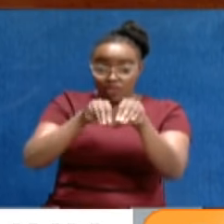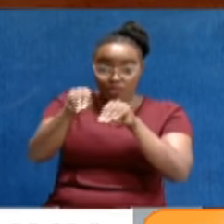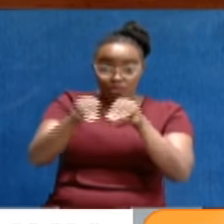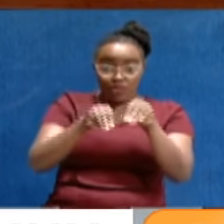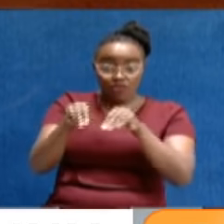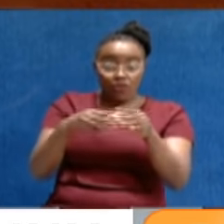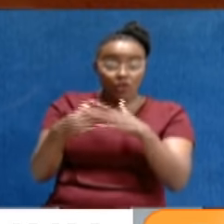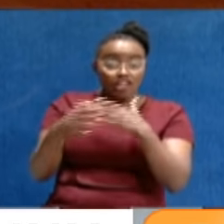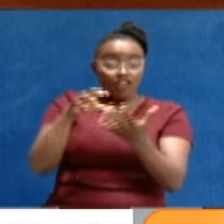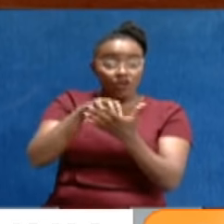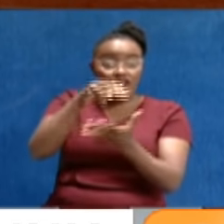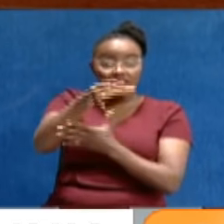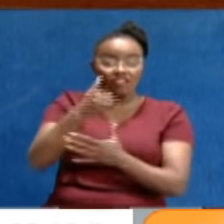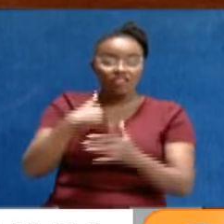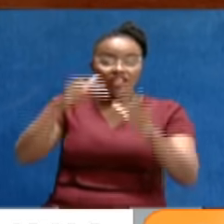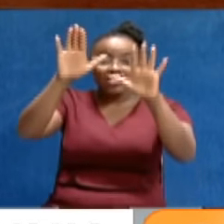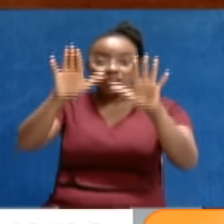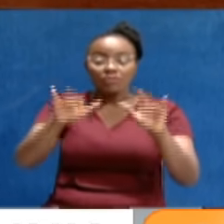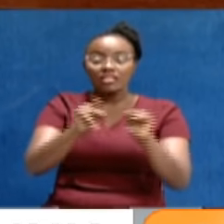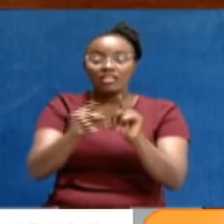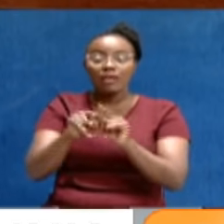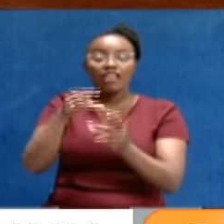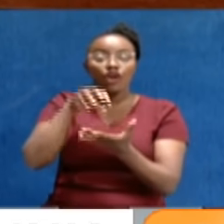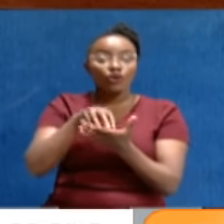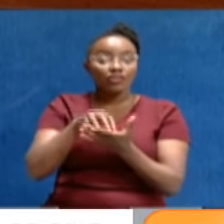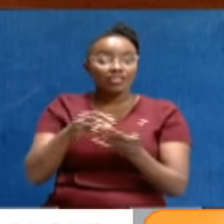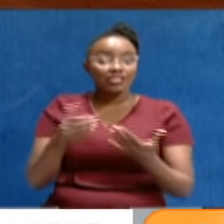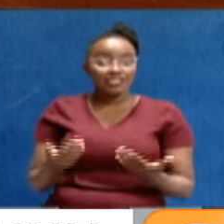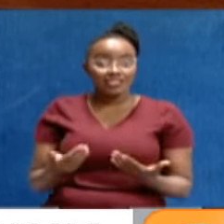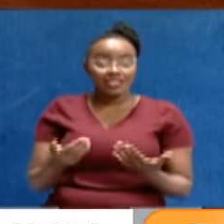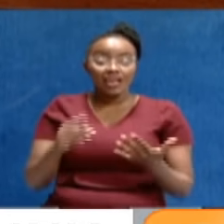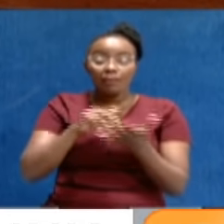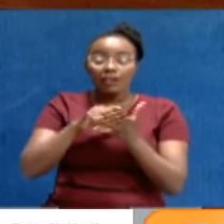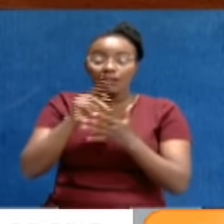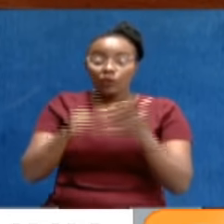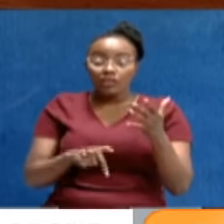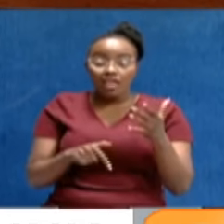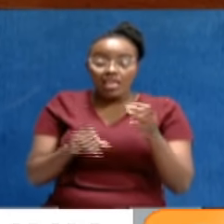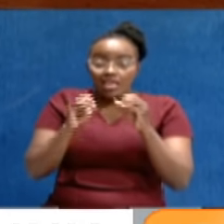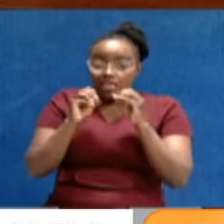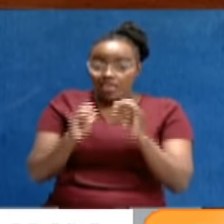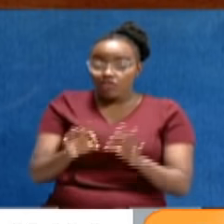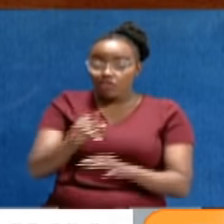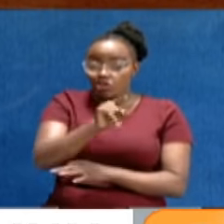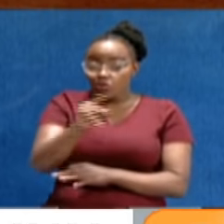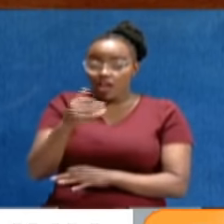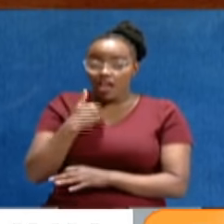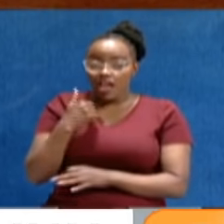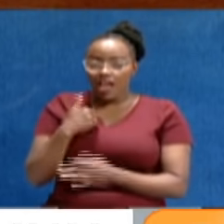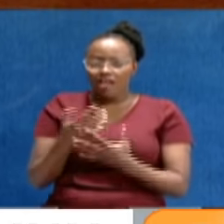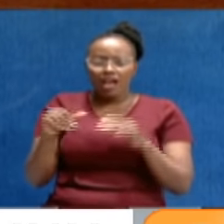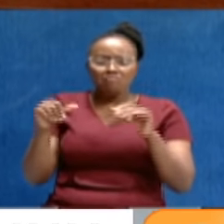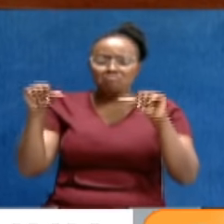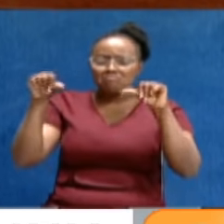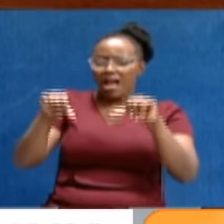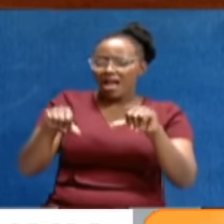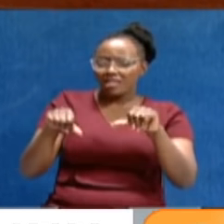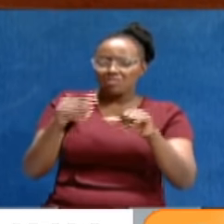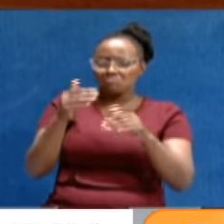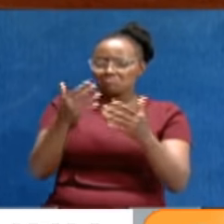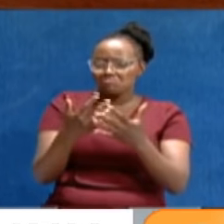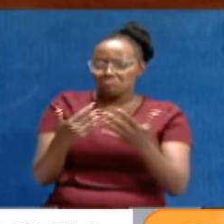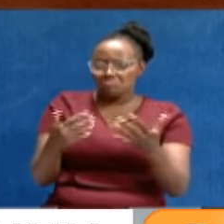the content is as important as the content. And therefore, if you have hazard process, the